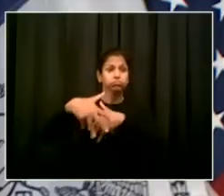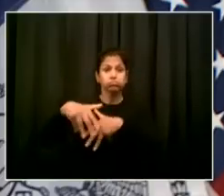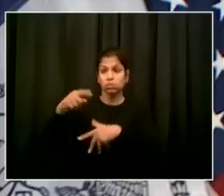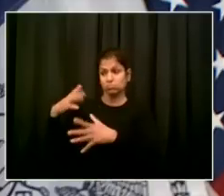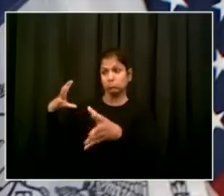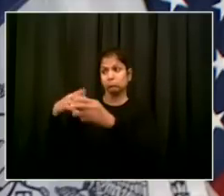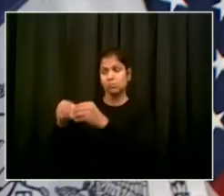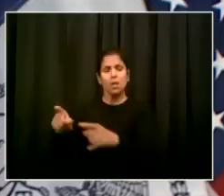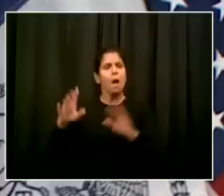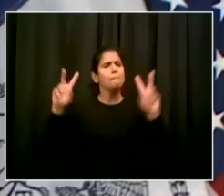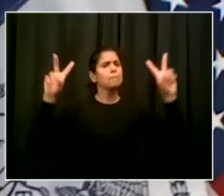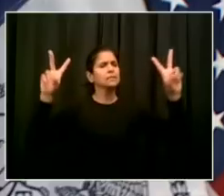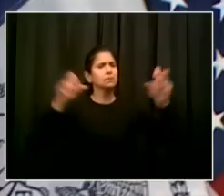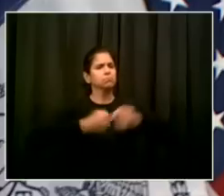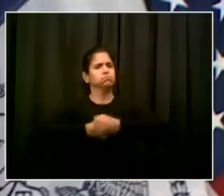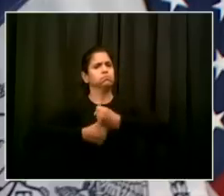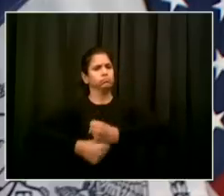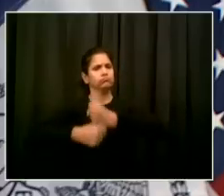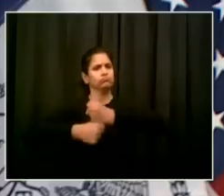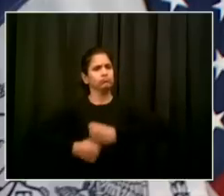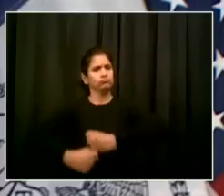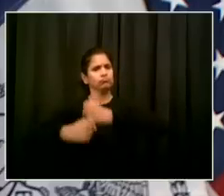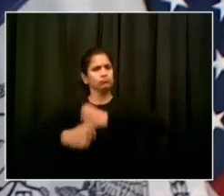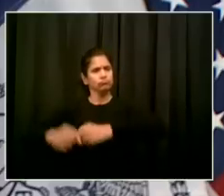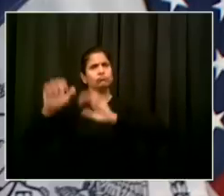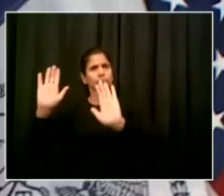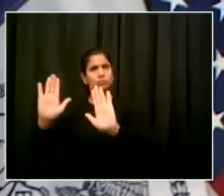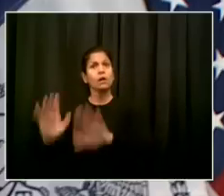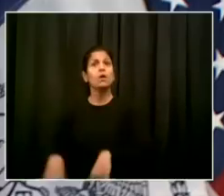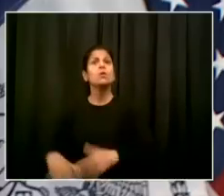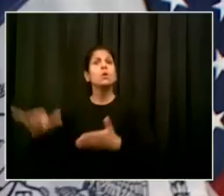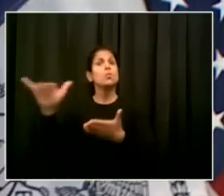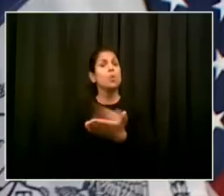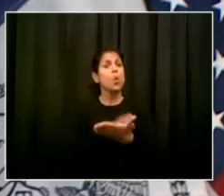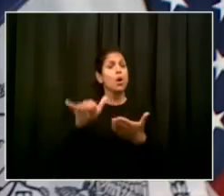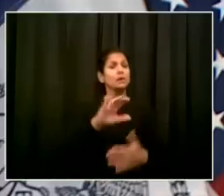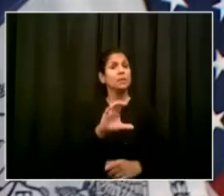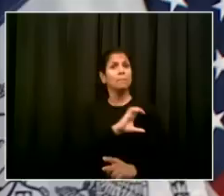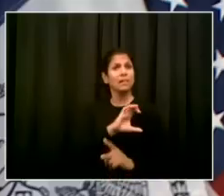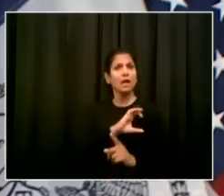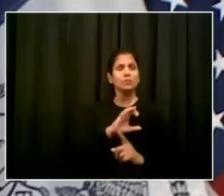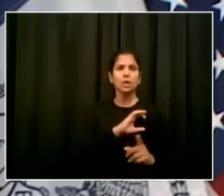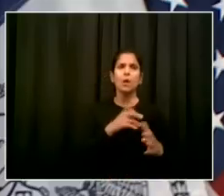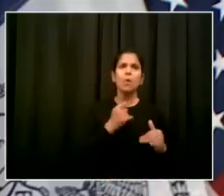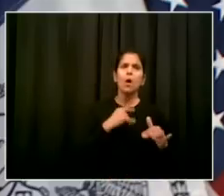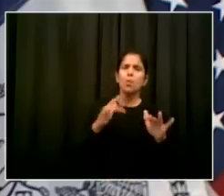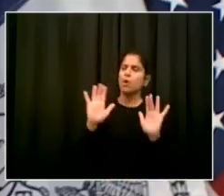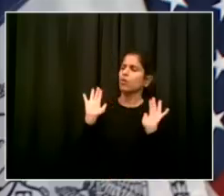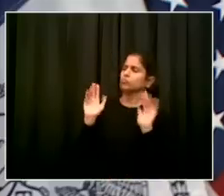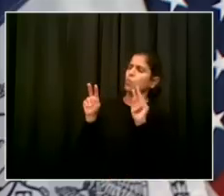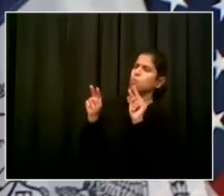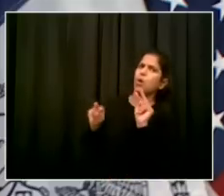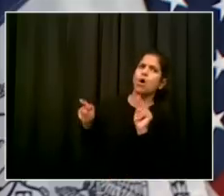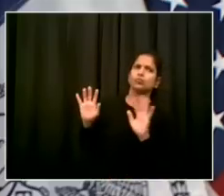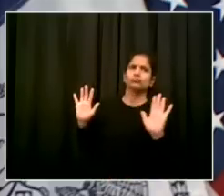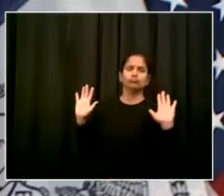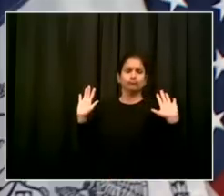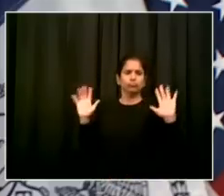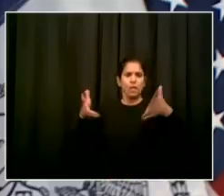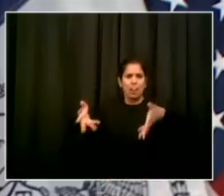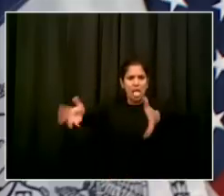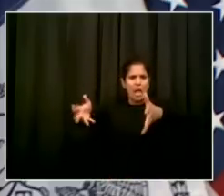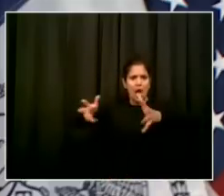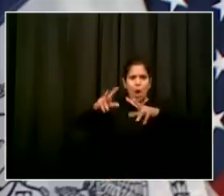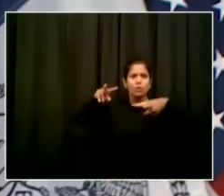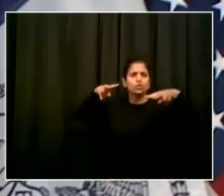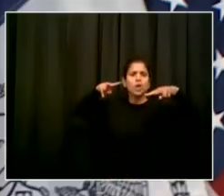continue. That's been the norm for decades in the city. That's how it's been the vast majority of times. Anytime, unfortunately, where there has been